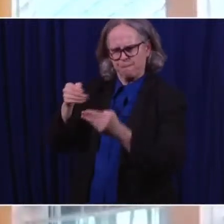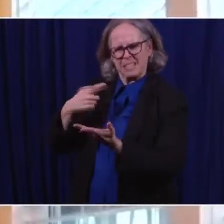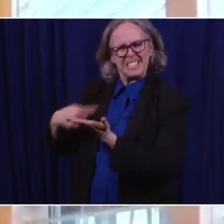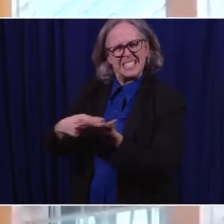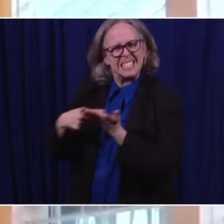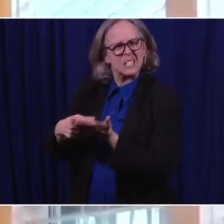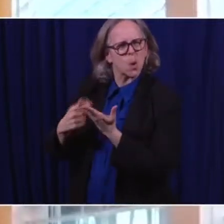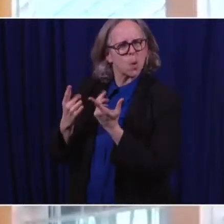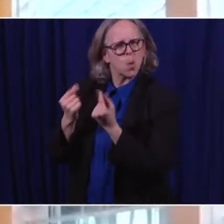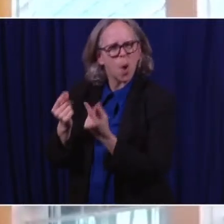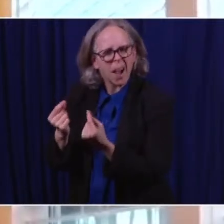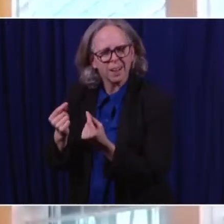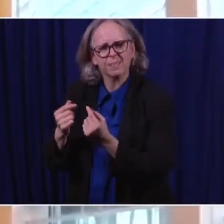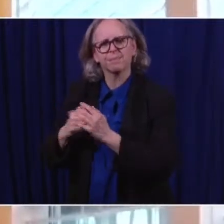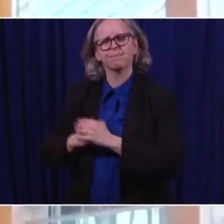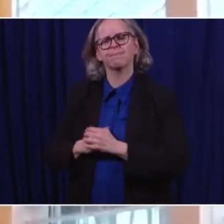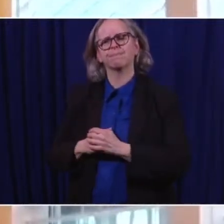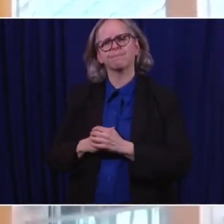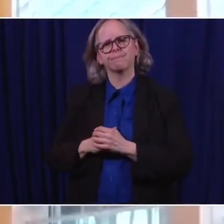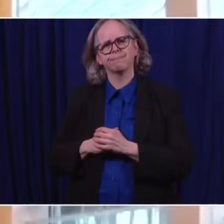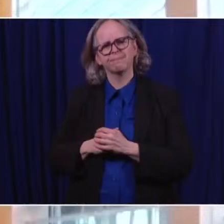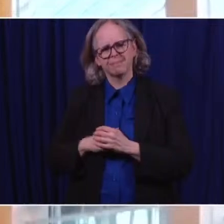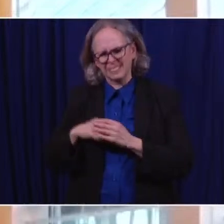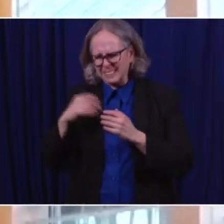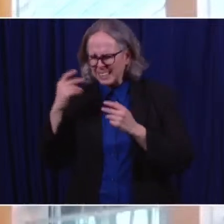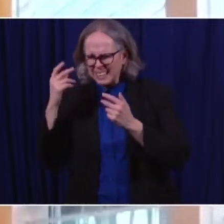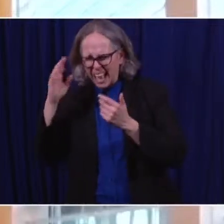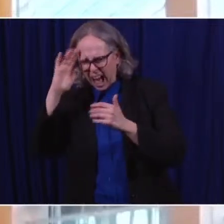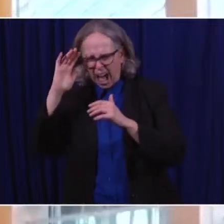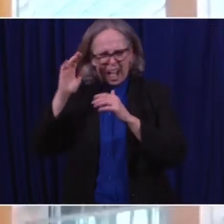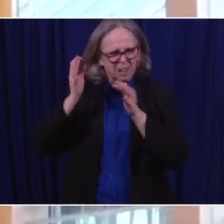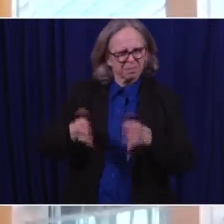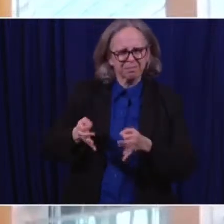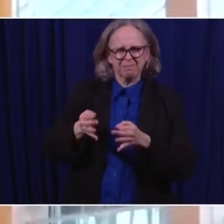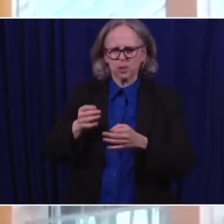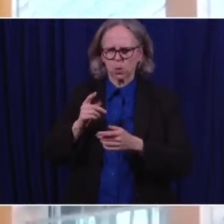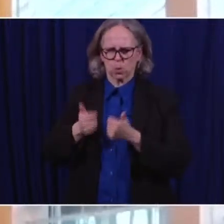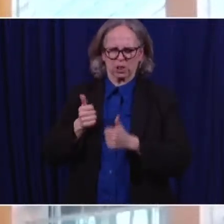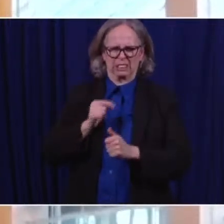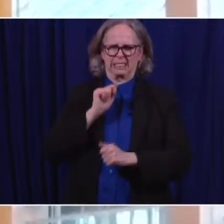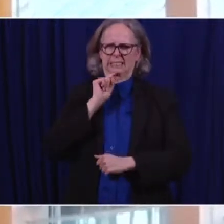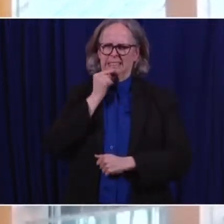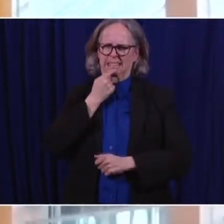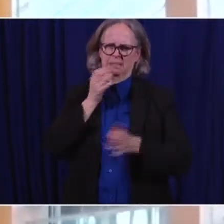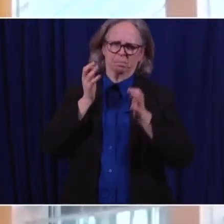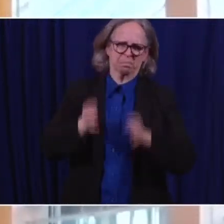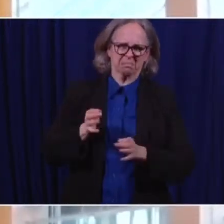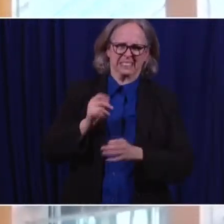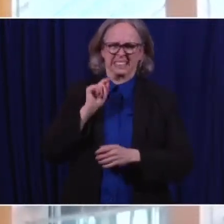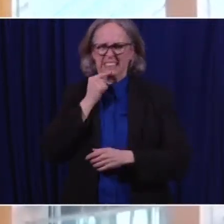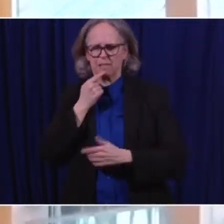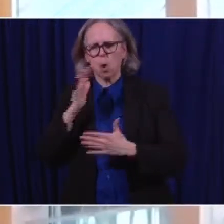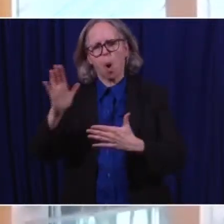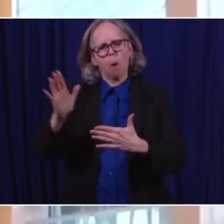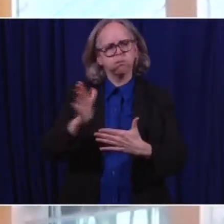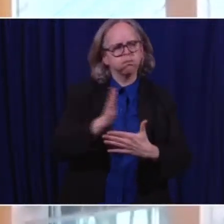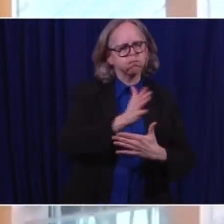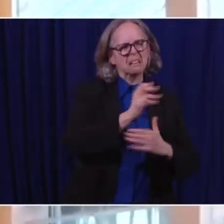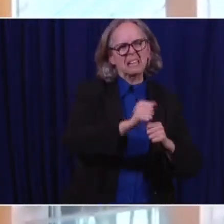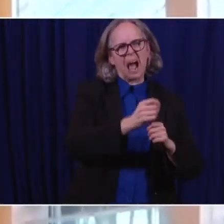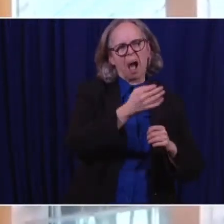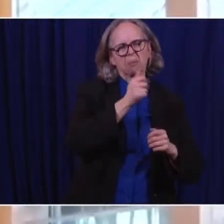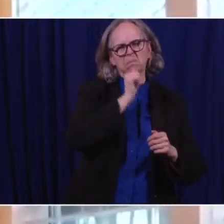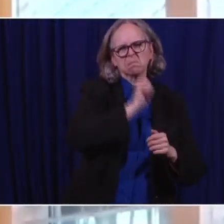identify the best way to equitably identify those individuals, there was pretty